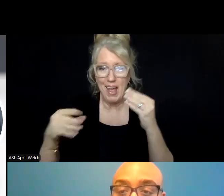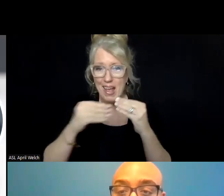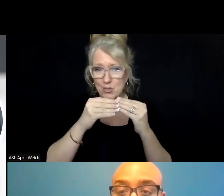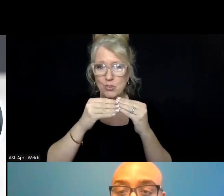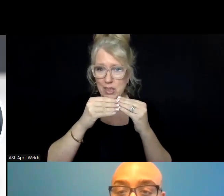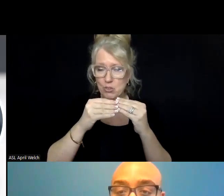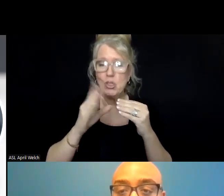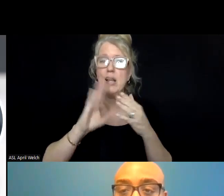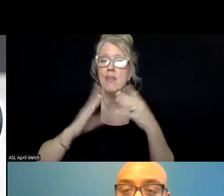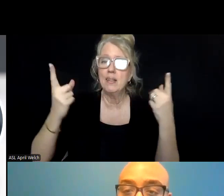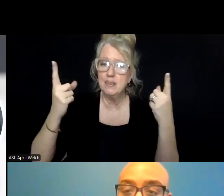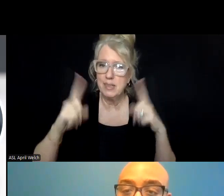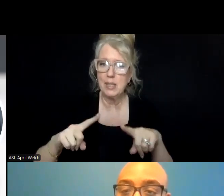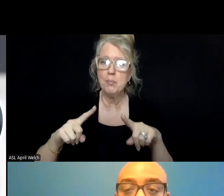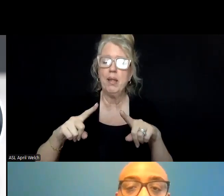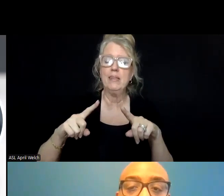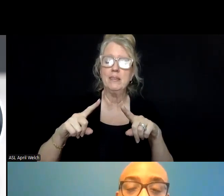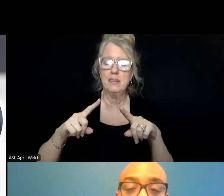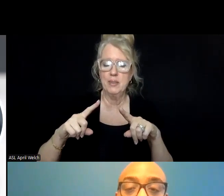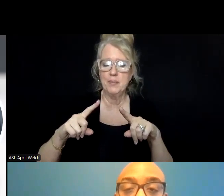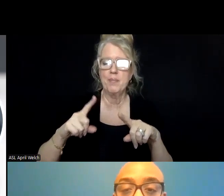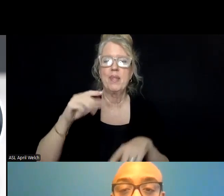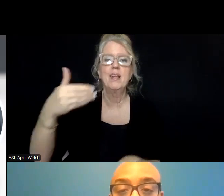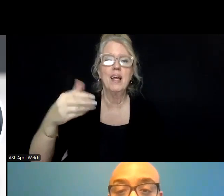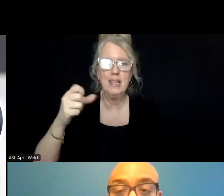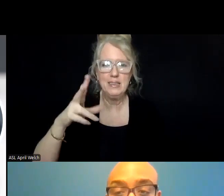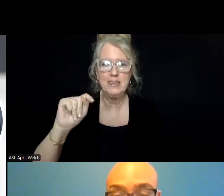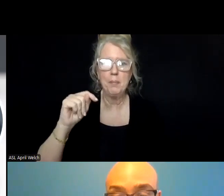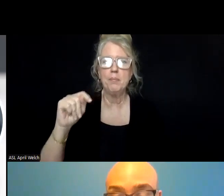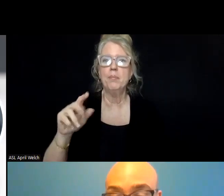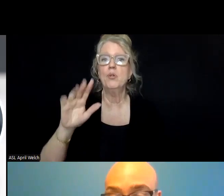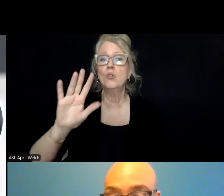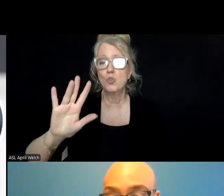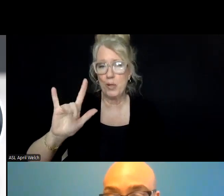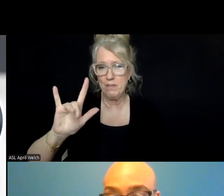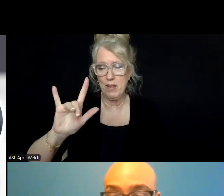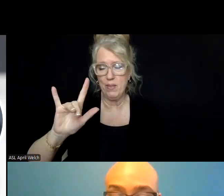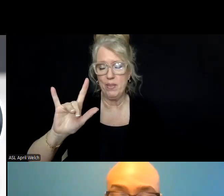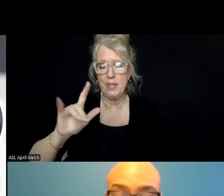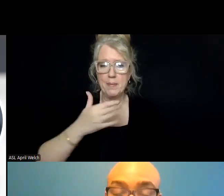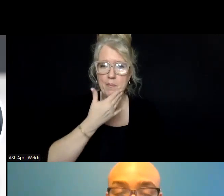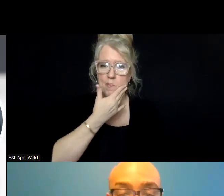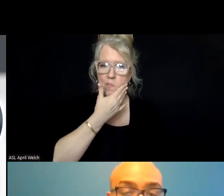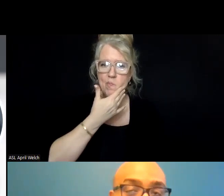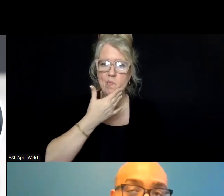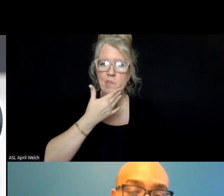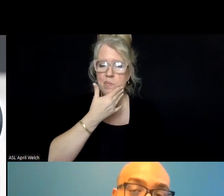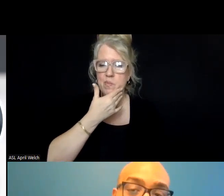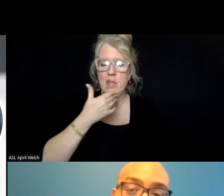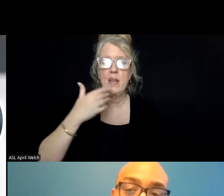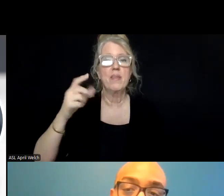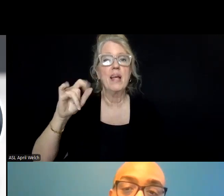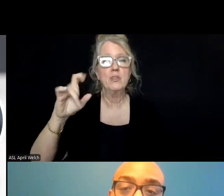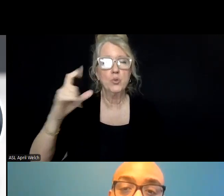webinar that is taking place on September 25th. That is a suicide